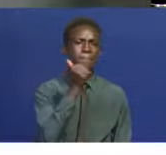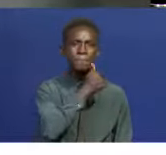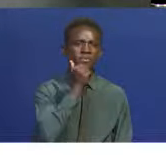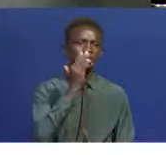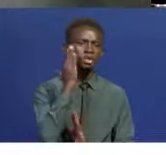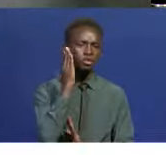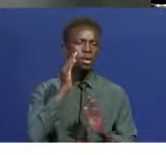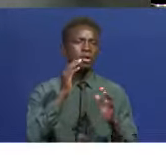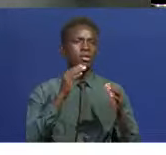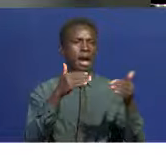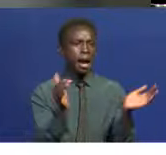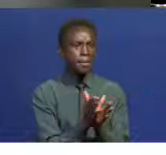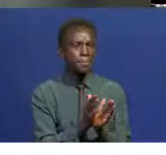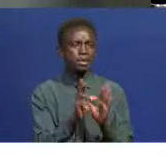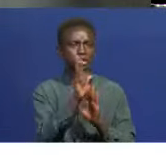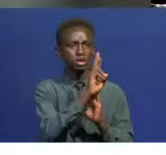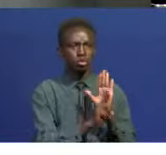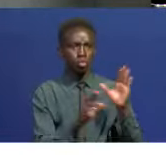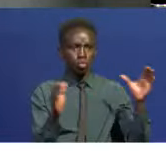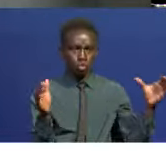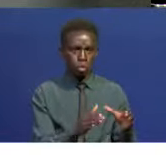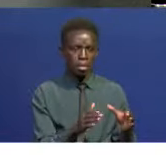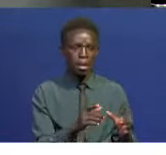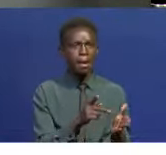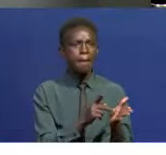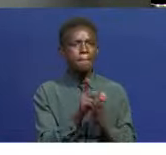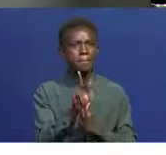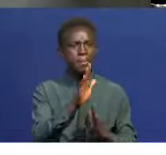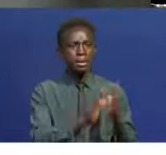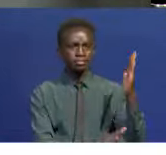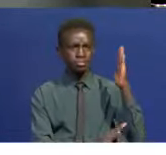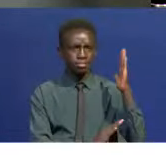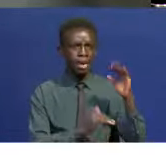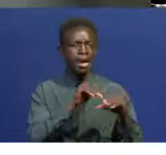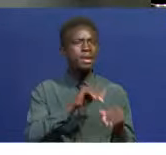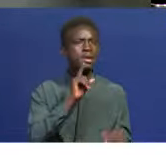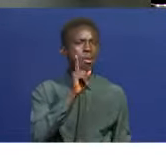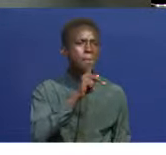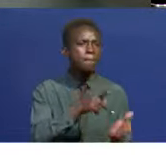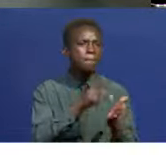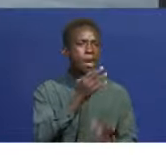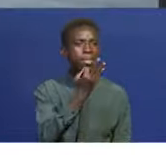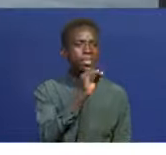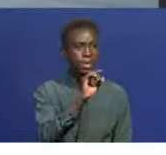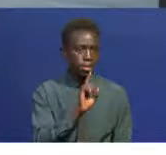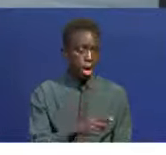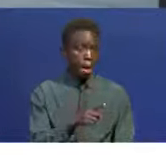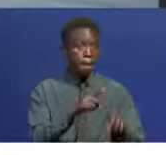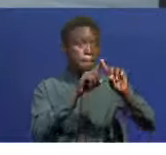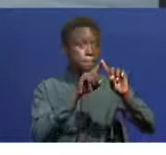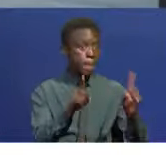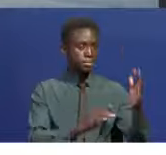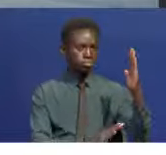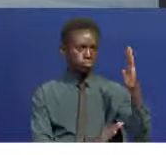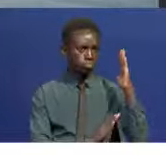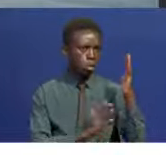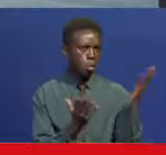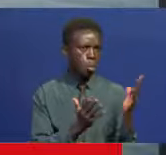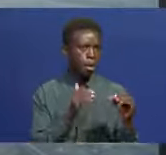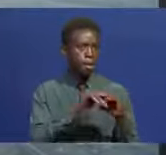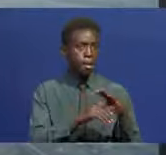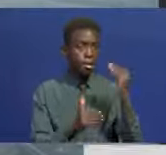firms regulatory authority to pay their guards in Nairobi 30,000 shillings, whereas guards at the judiciary,